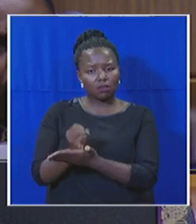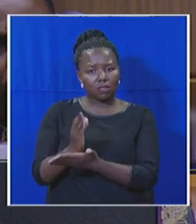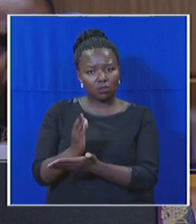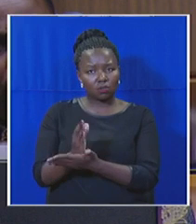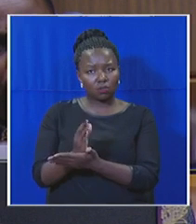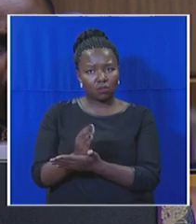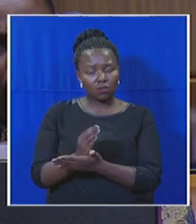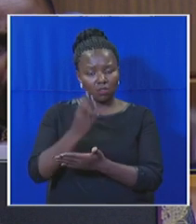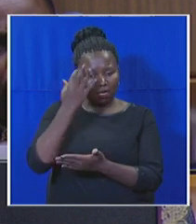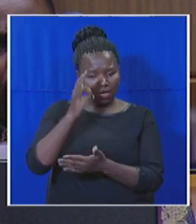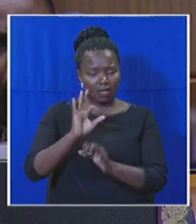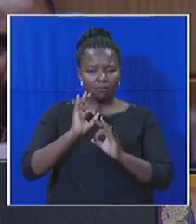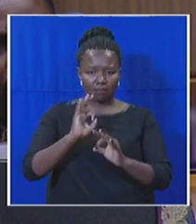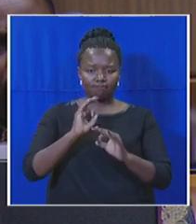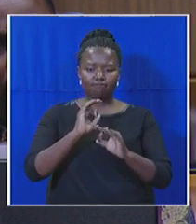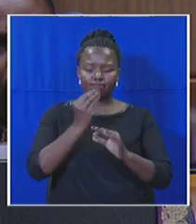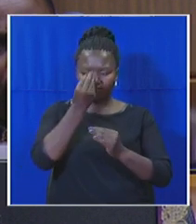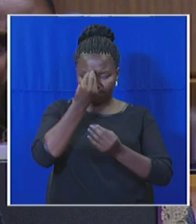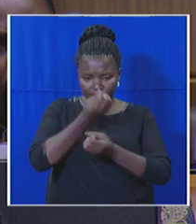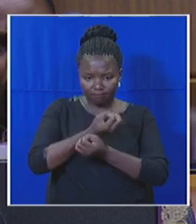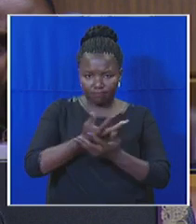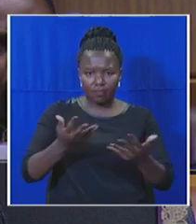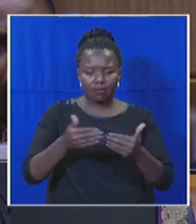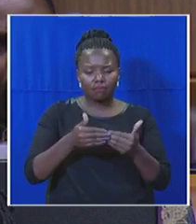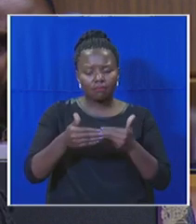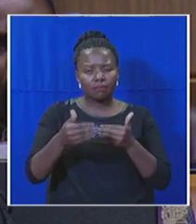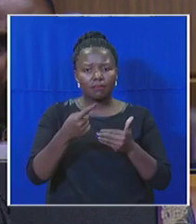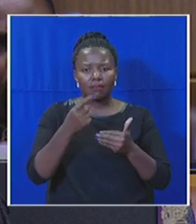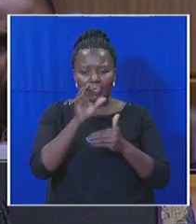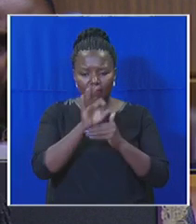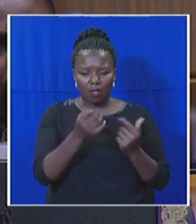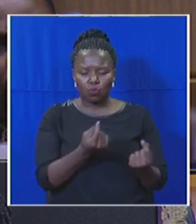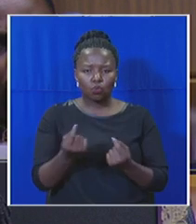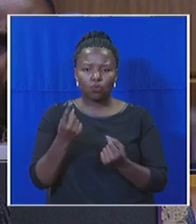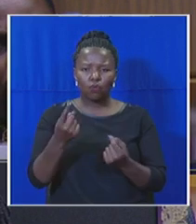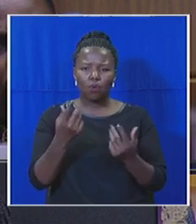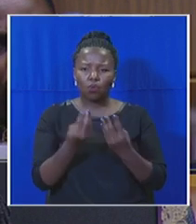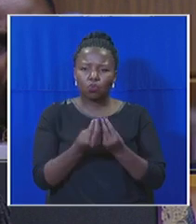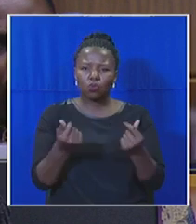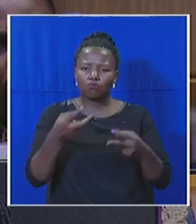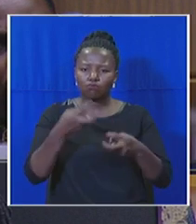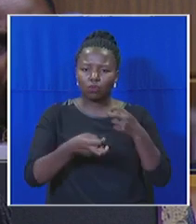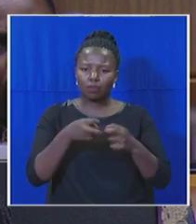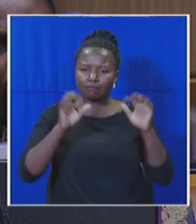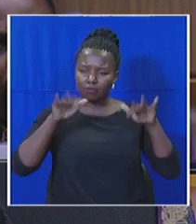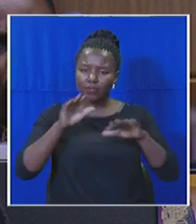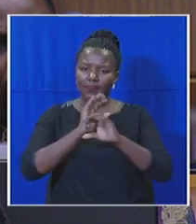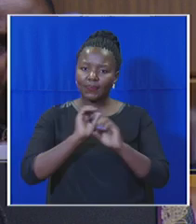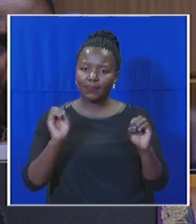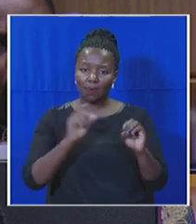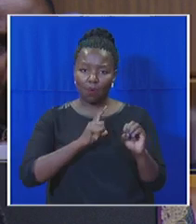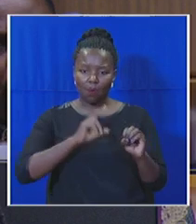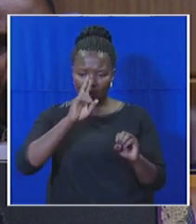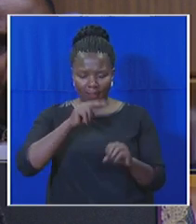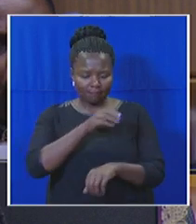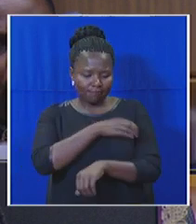effectively communicate information on the strategic response to the drought and water shortage so as to empower communities